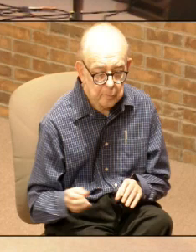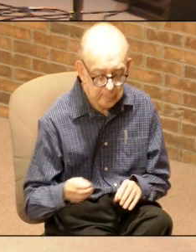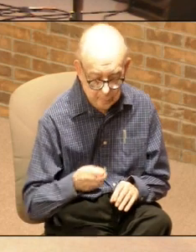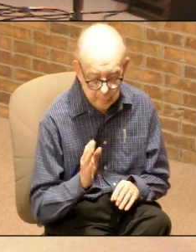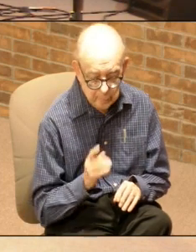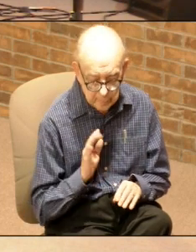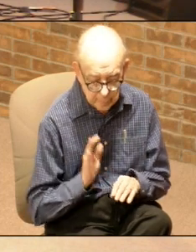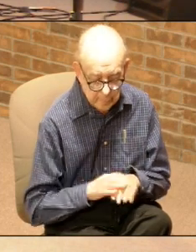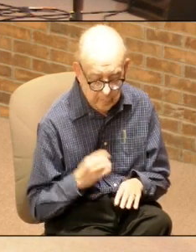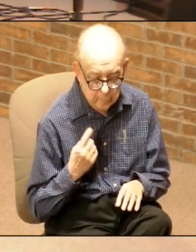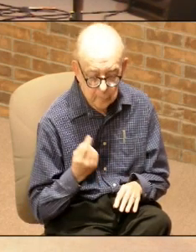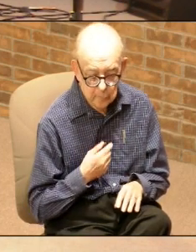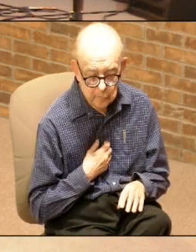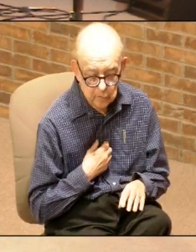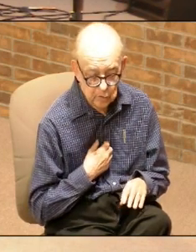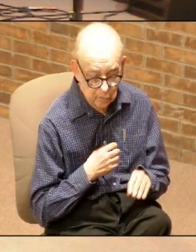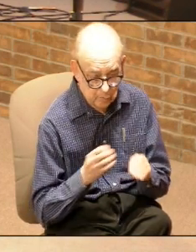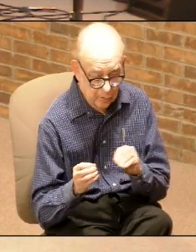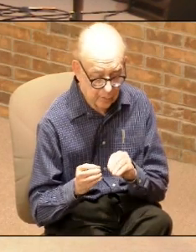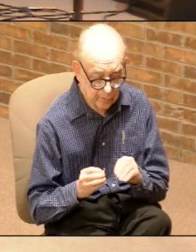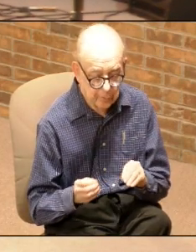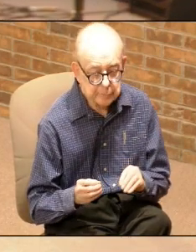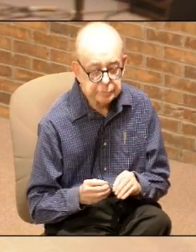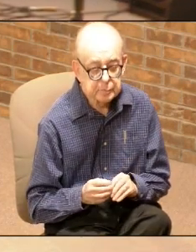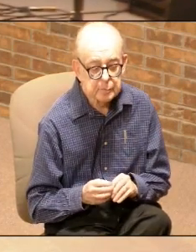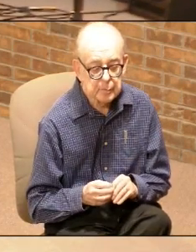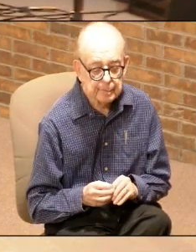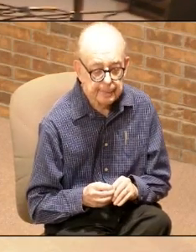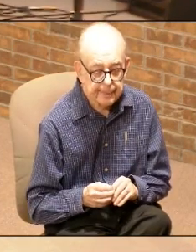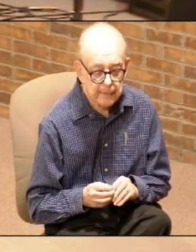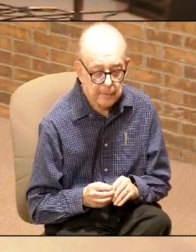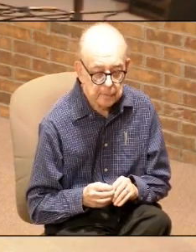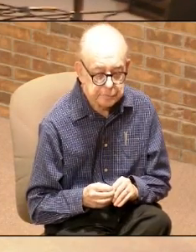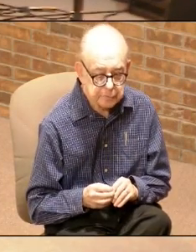And God is calling us to move.